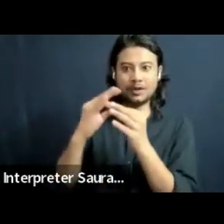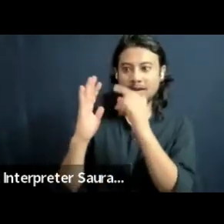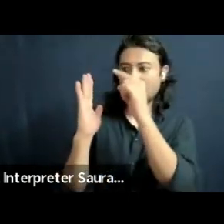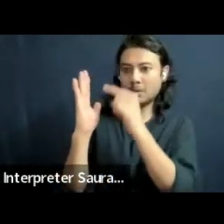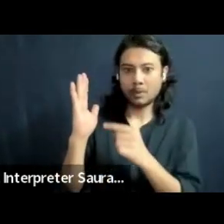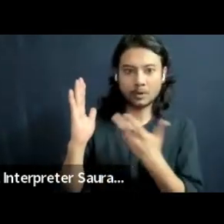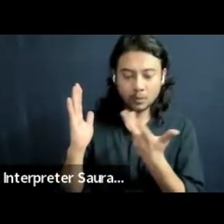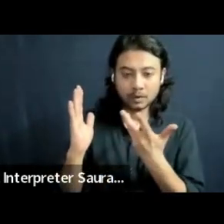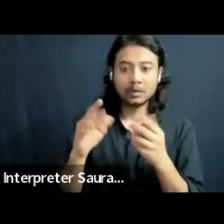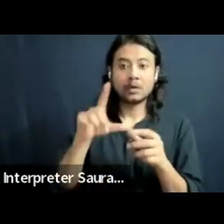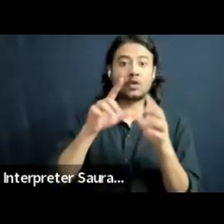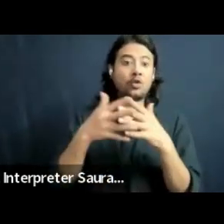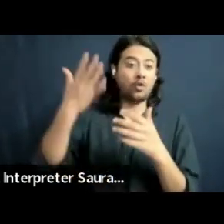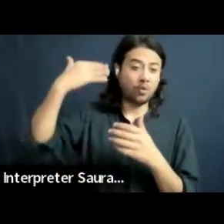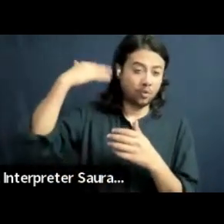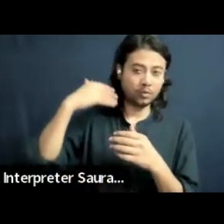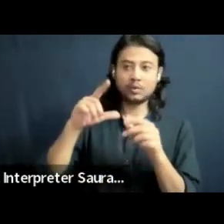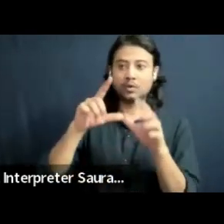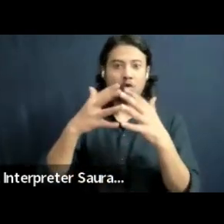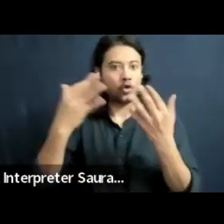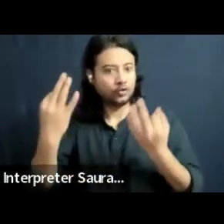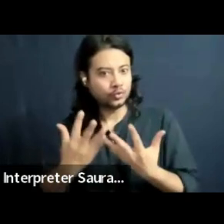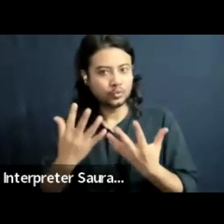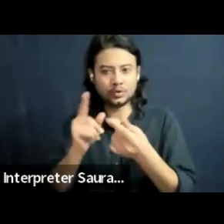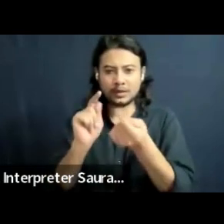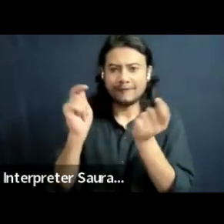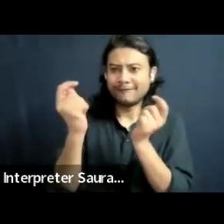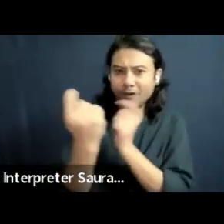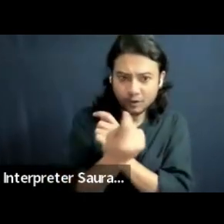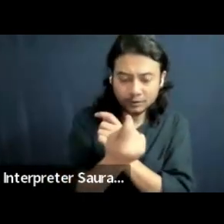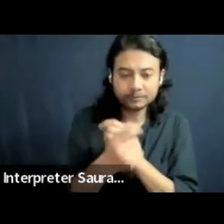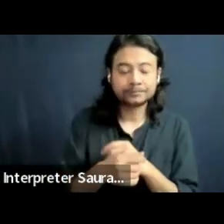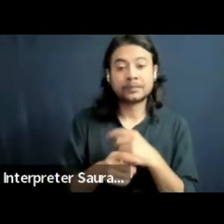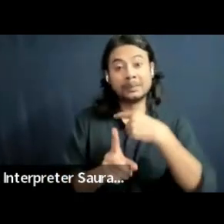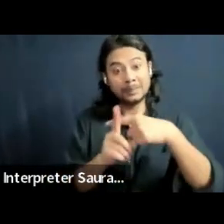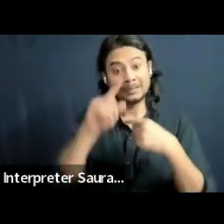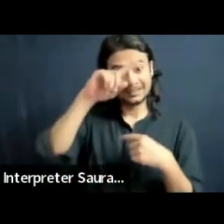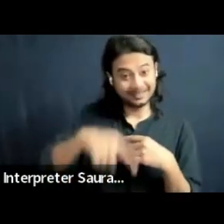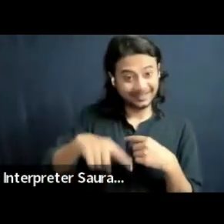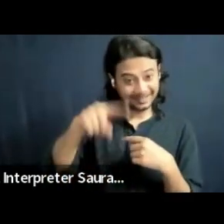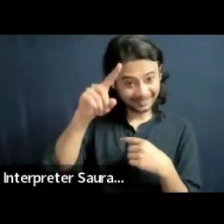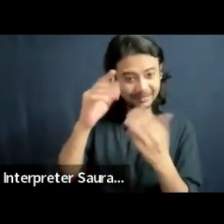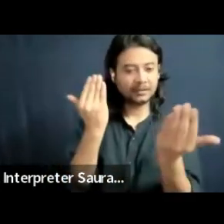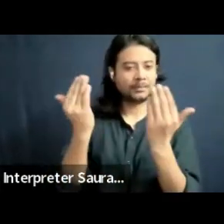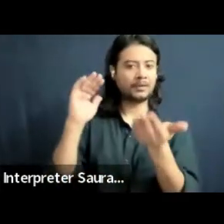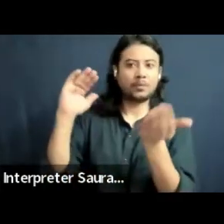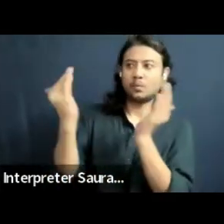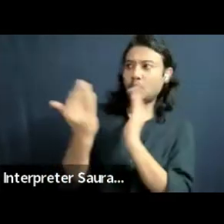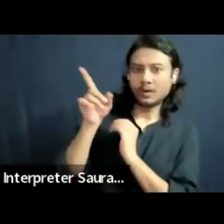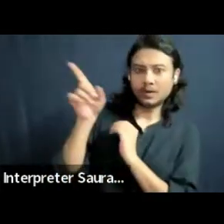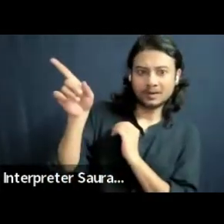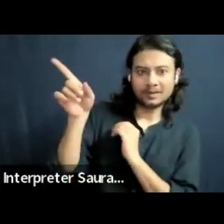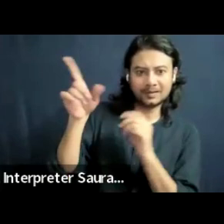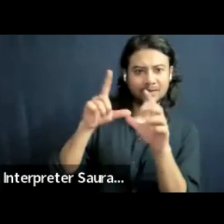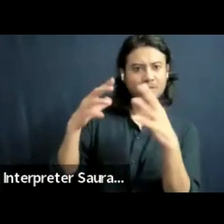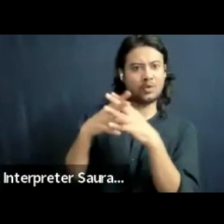and what are the international frameworks, what are the Indian frameworks and laws in disability. For that, we